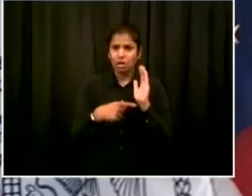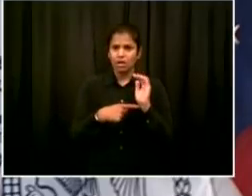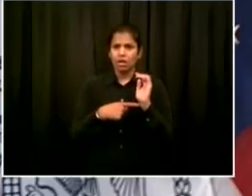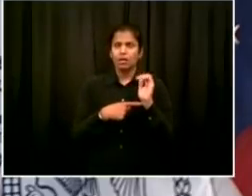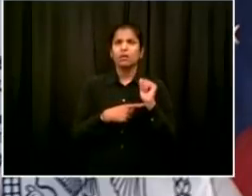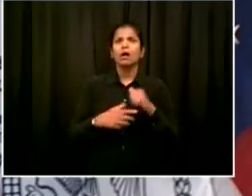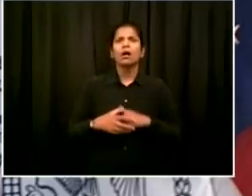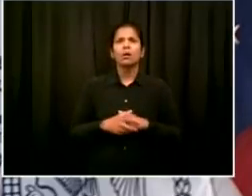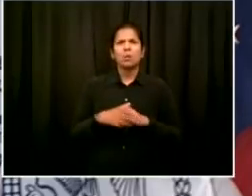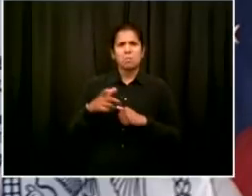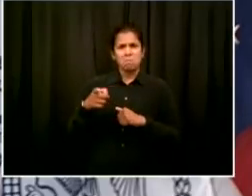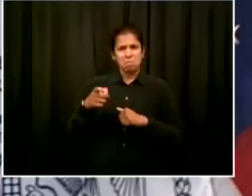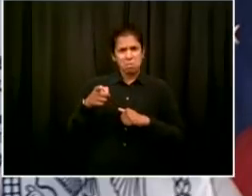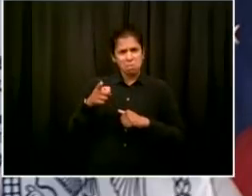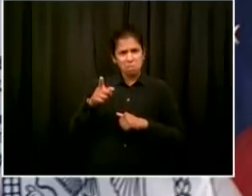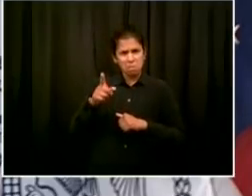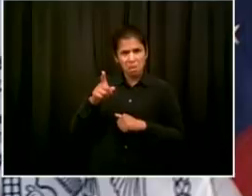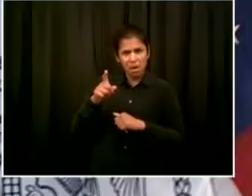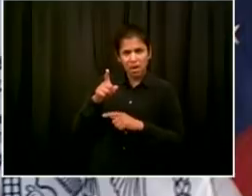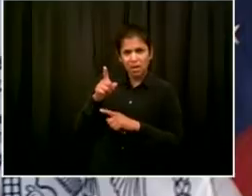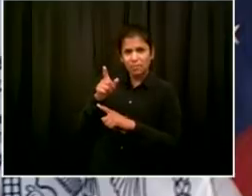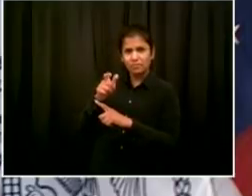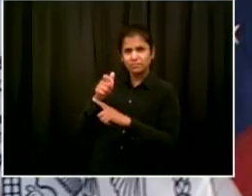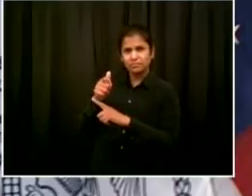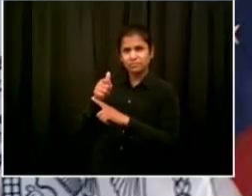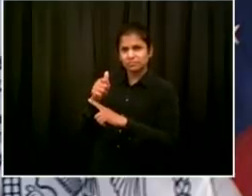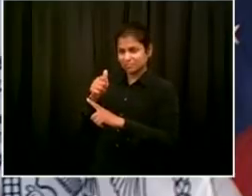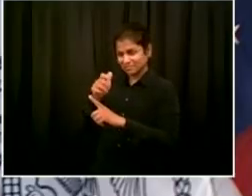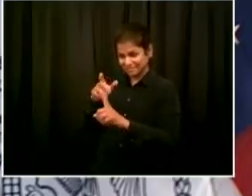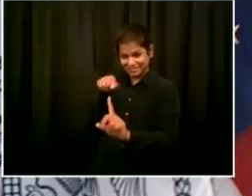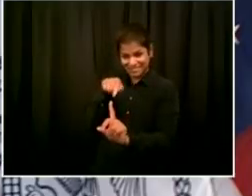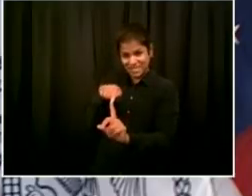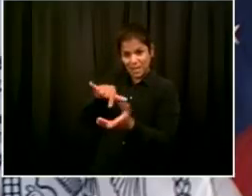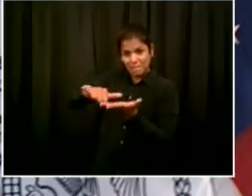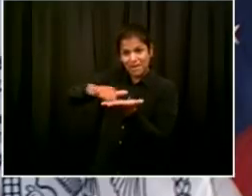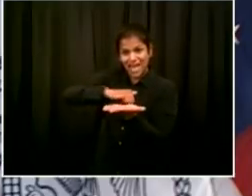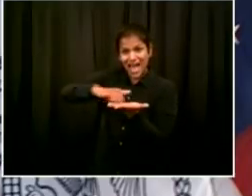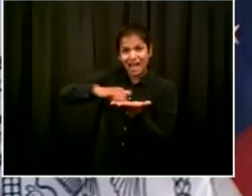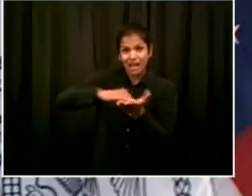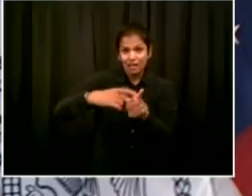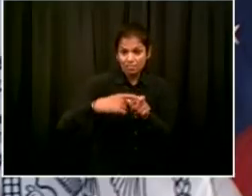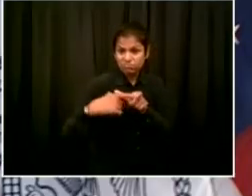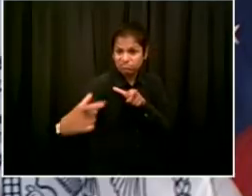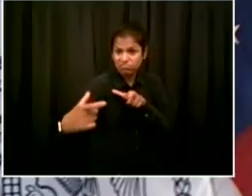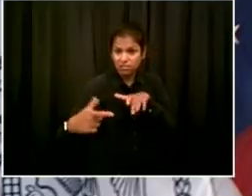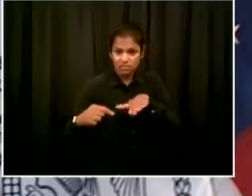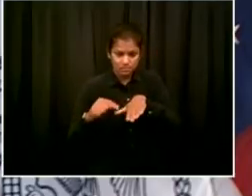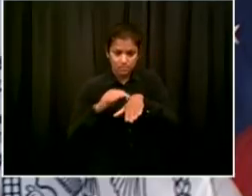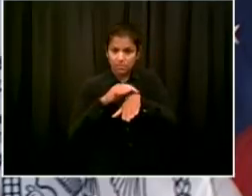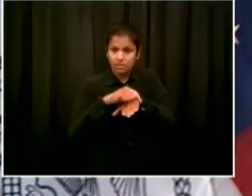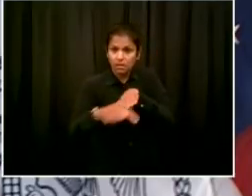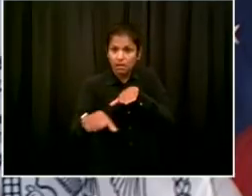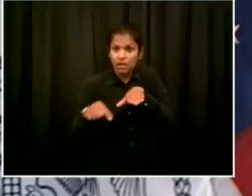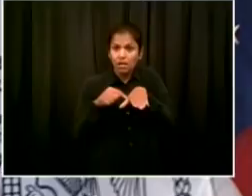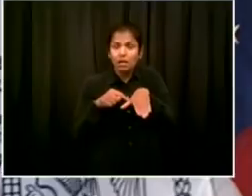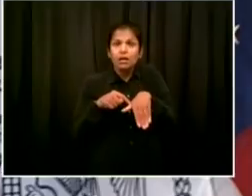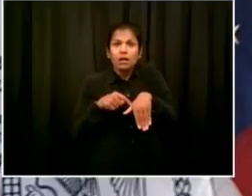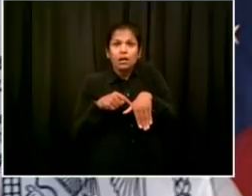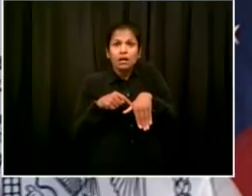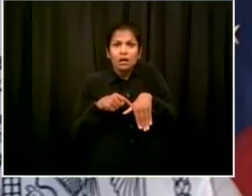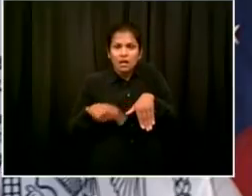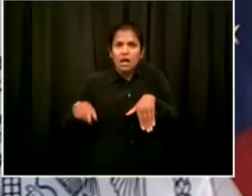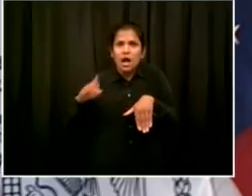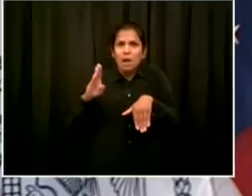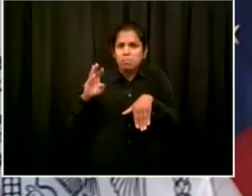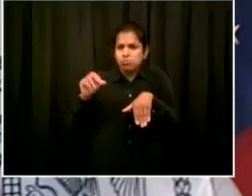Manhattan and not the outer boroughs and other parts of the city, especially those on the coast. So could you explain if there is a predicted impact to places